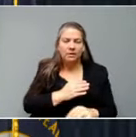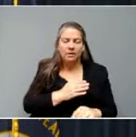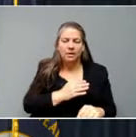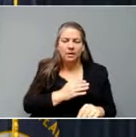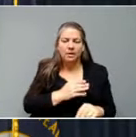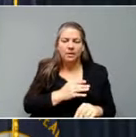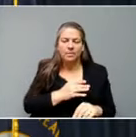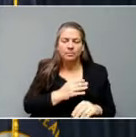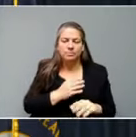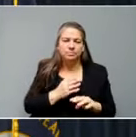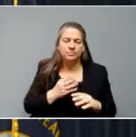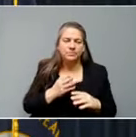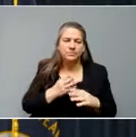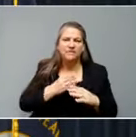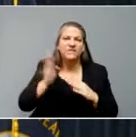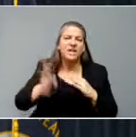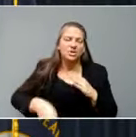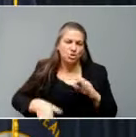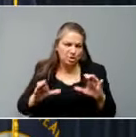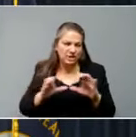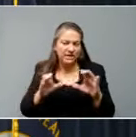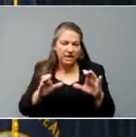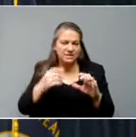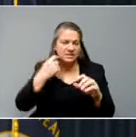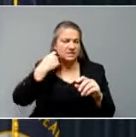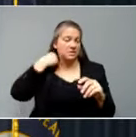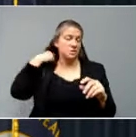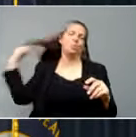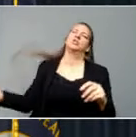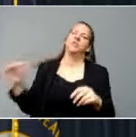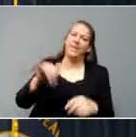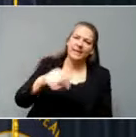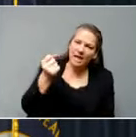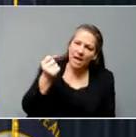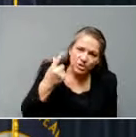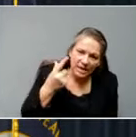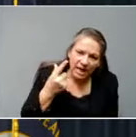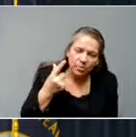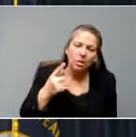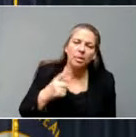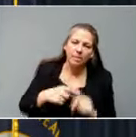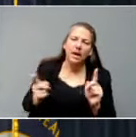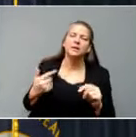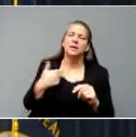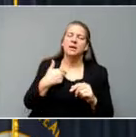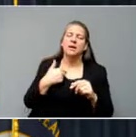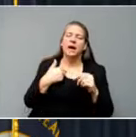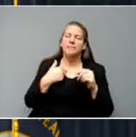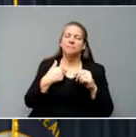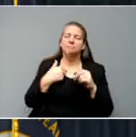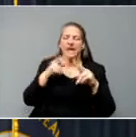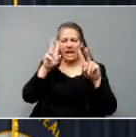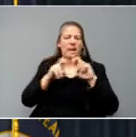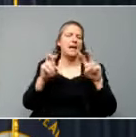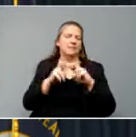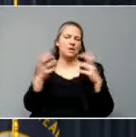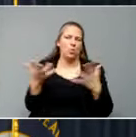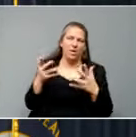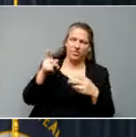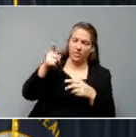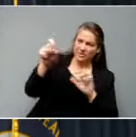certificates, which is fully understandable. I am analyzing very closely what those few other states have